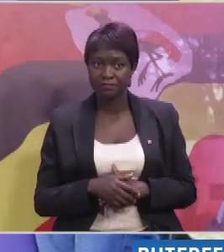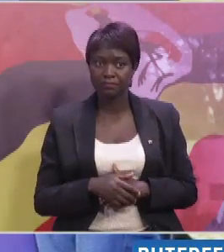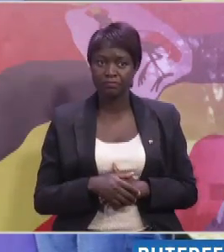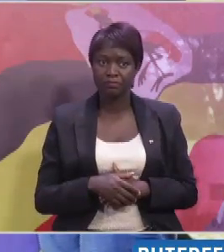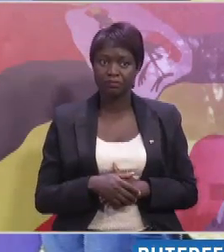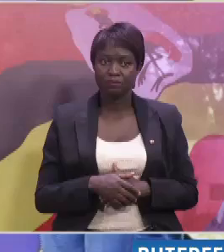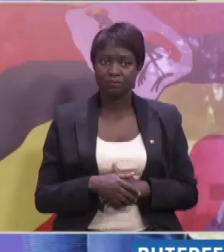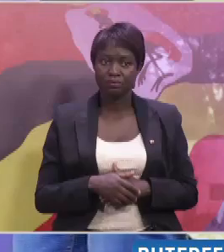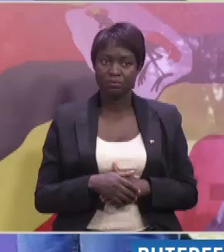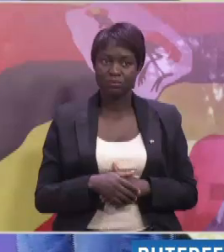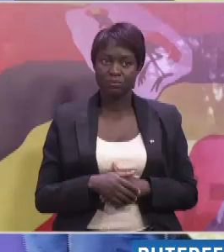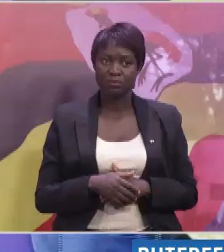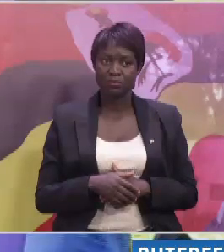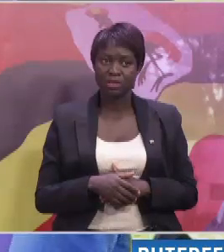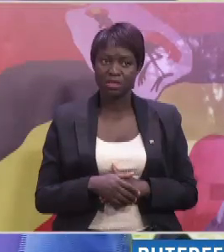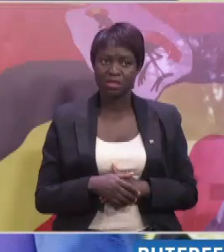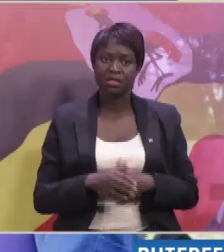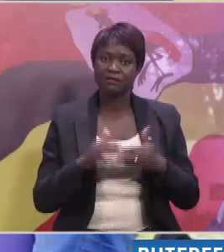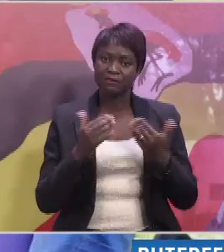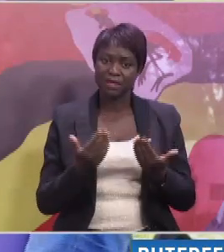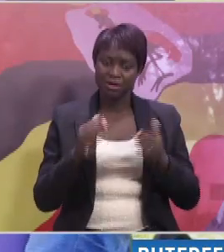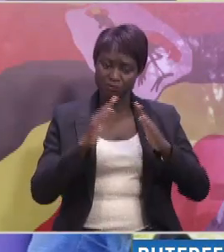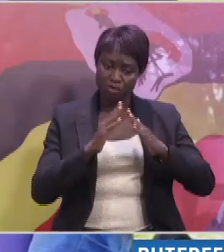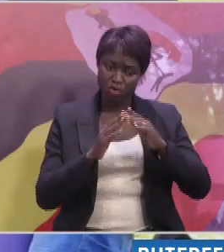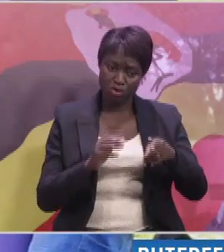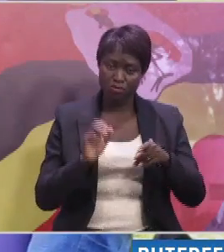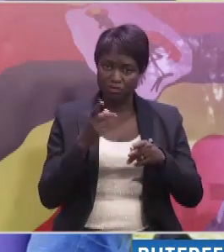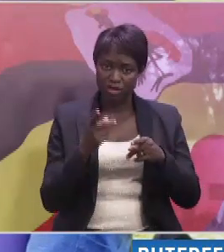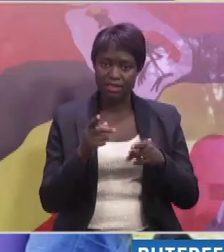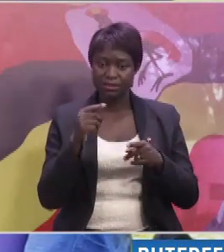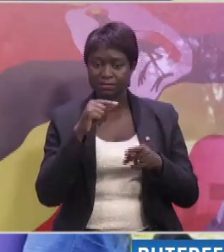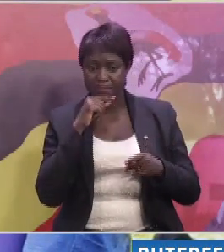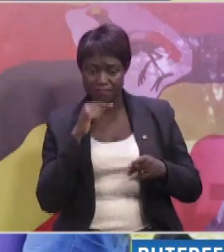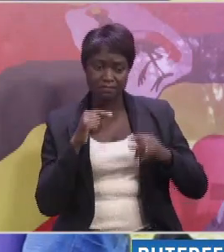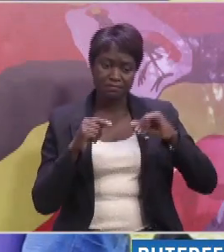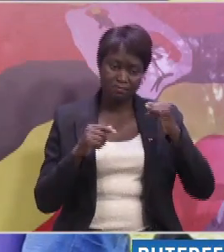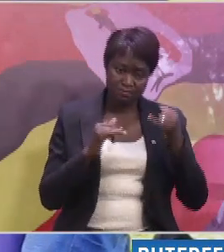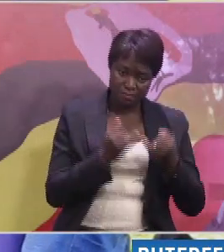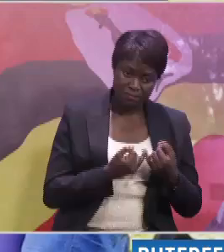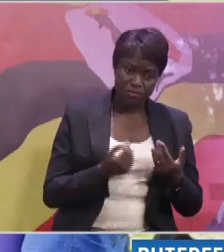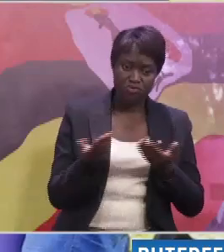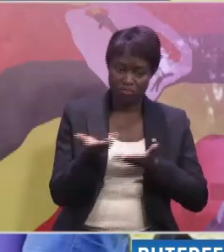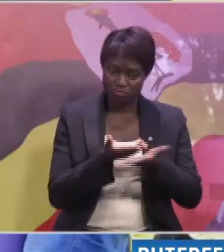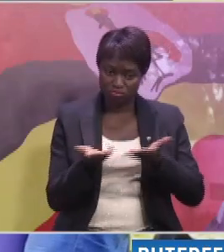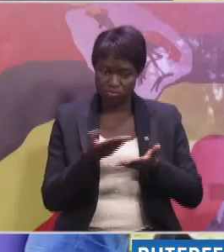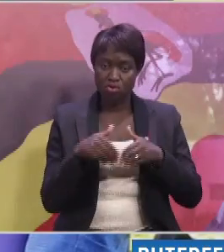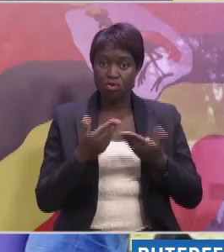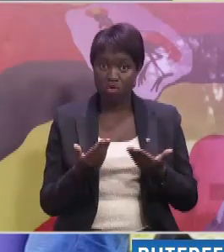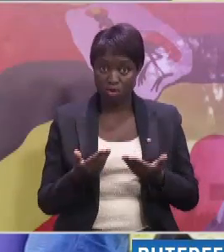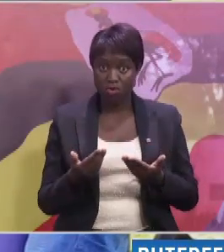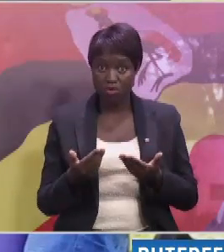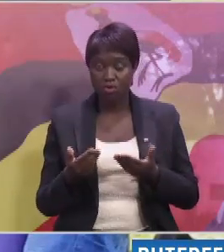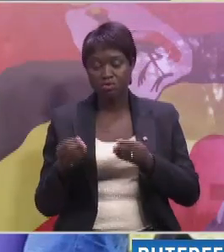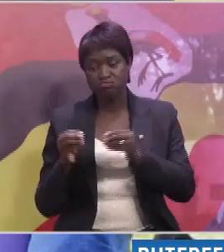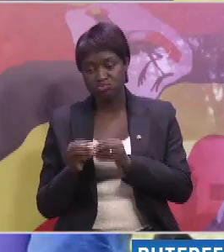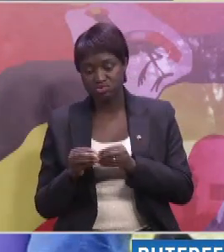can the best family plan? Musooka na awaka, musooka ne muteesa omusajja n'omukyala oba omuvubuka ne